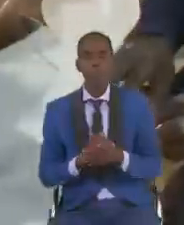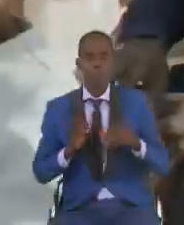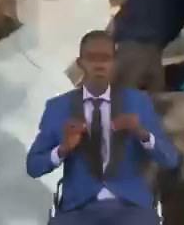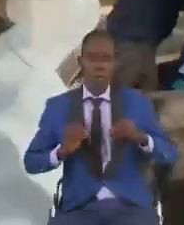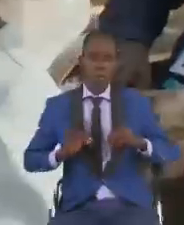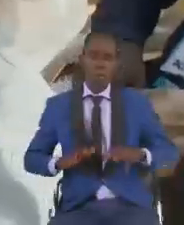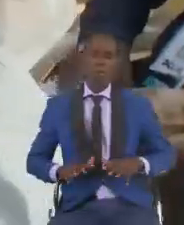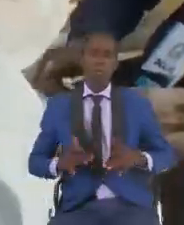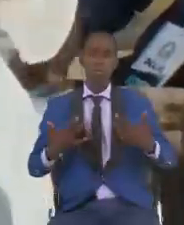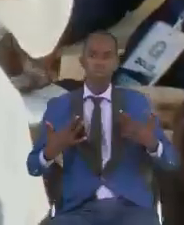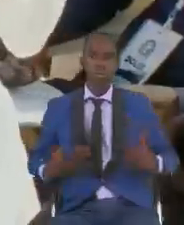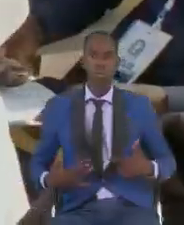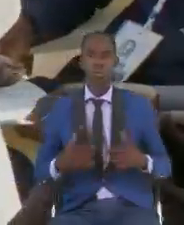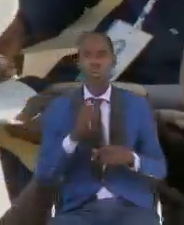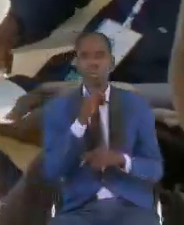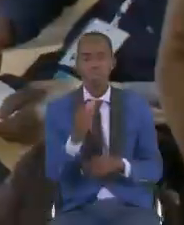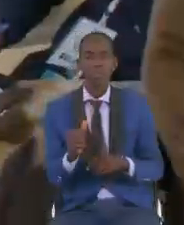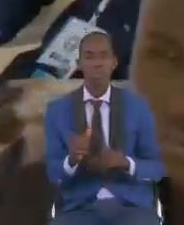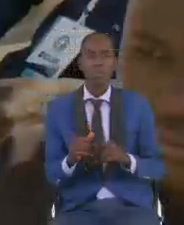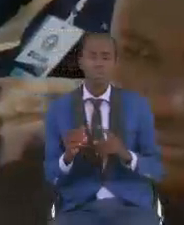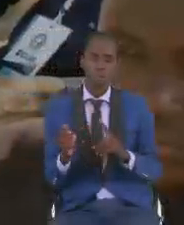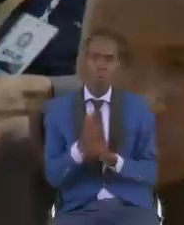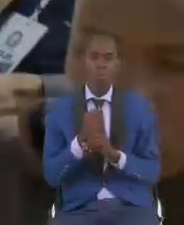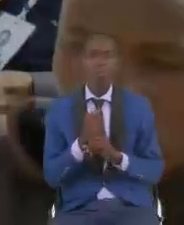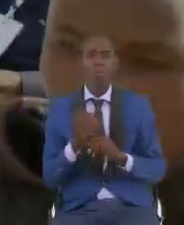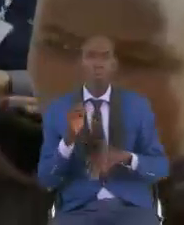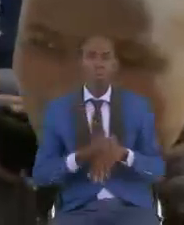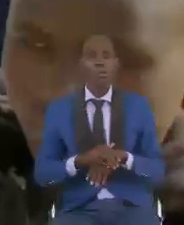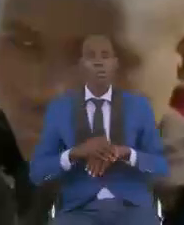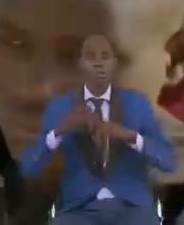not, hold firm. Look at